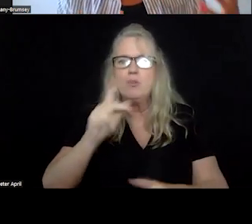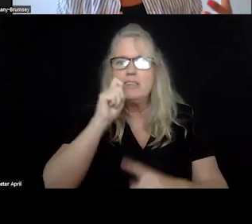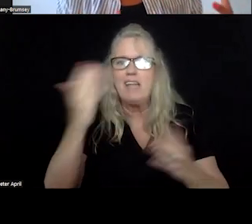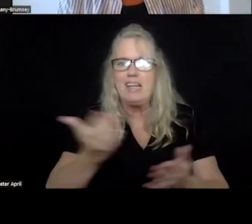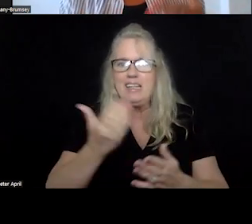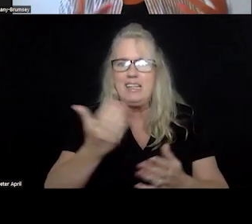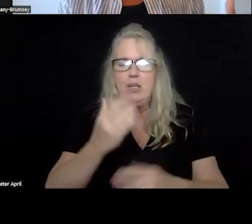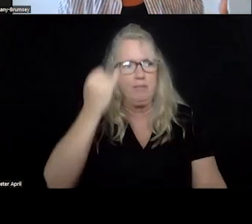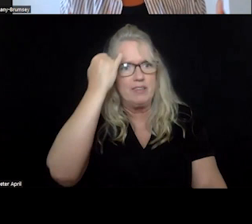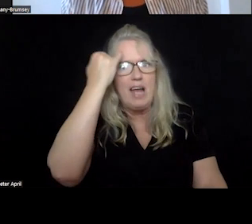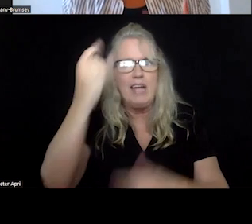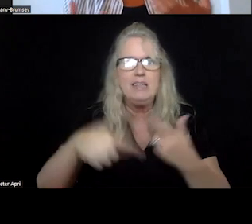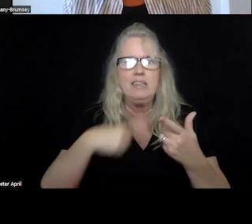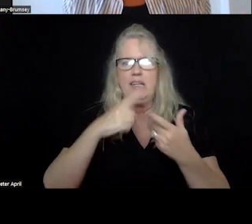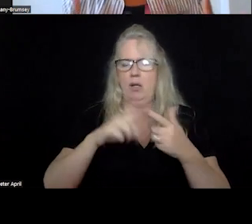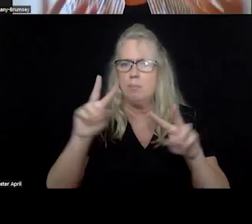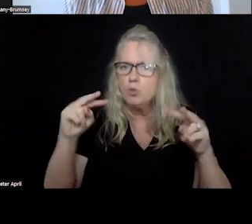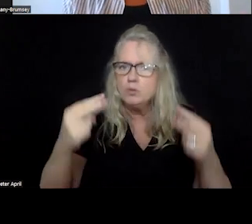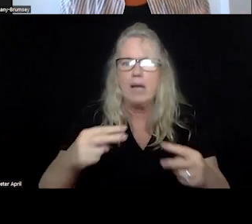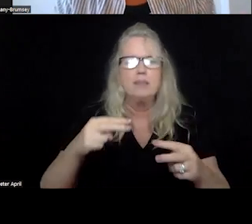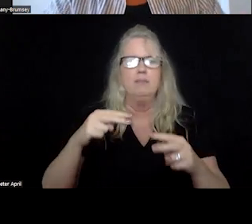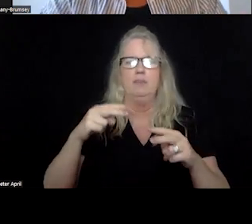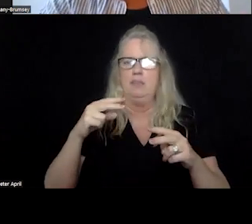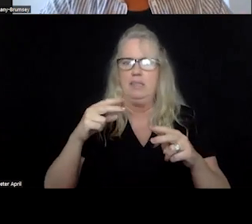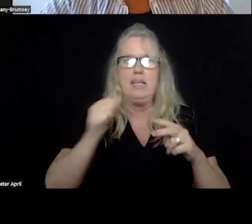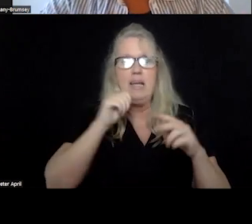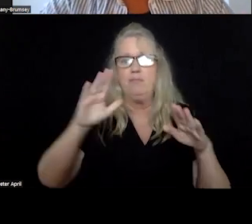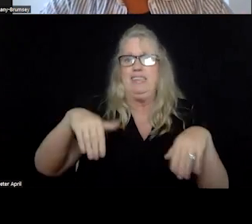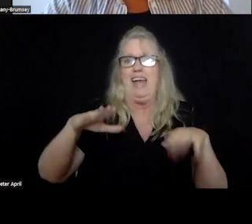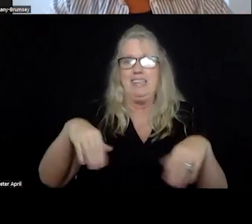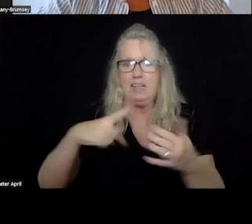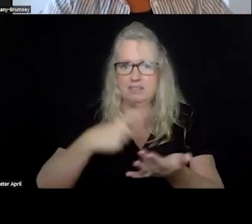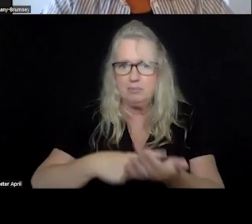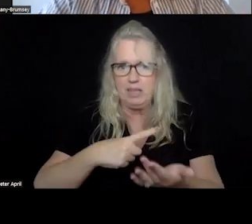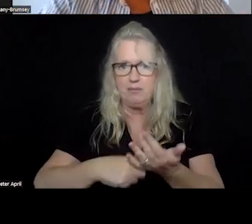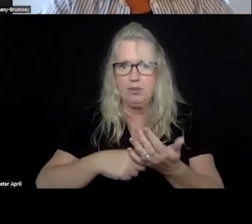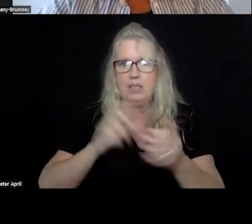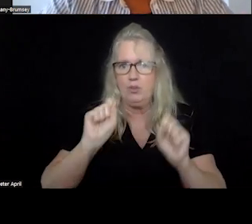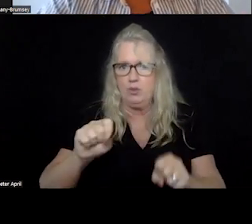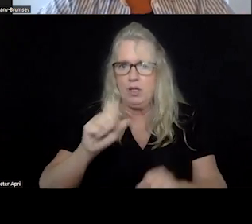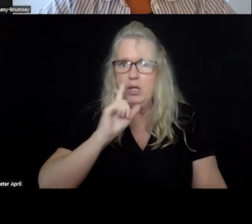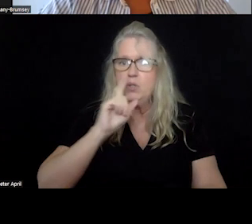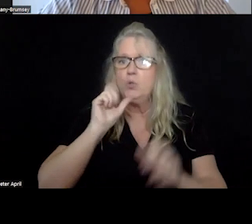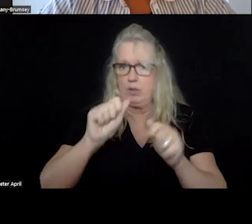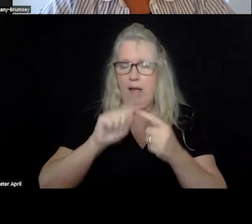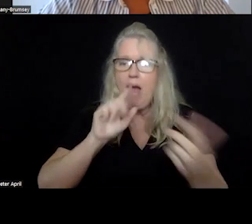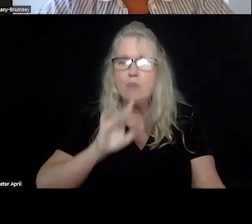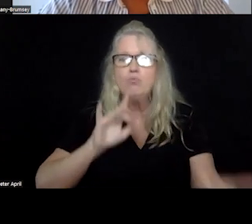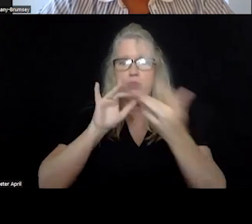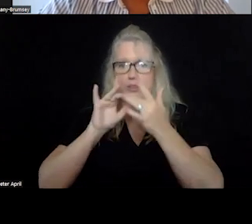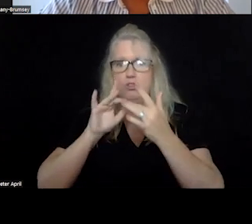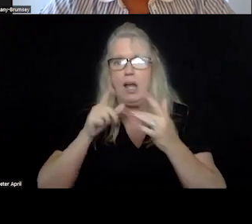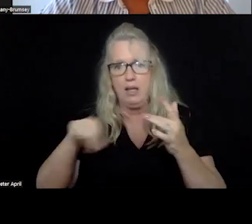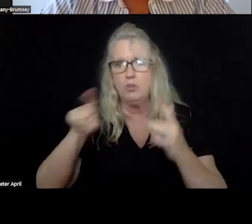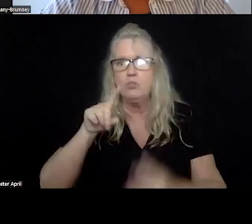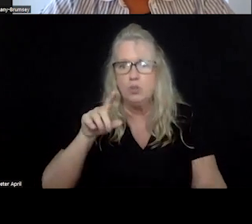there's an idea, a perspective that you think has not yet been covered, then you should definitely reach out to Karen